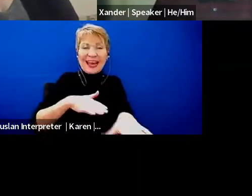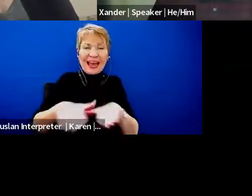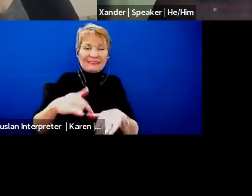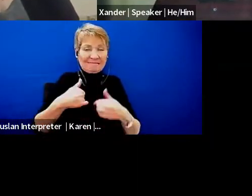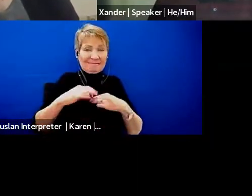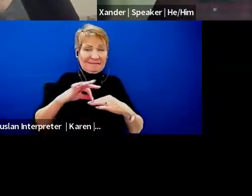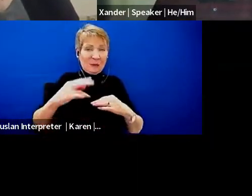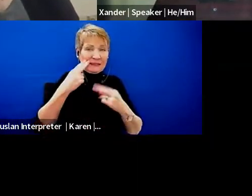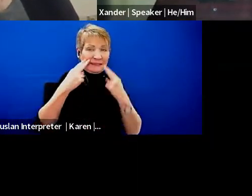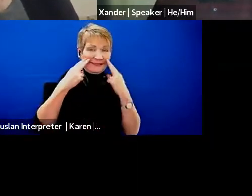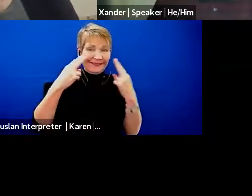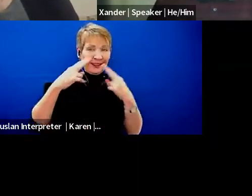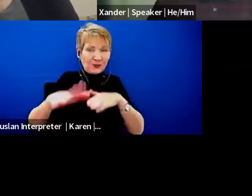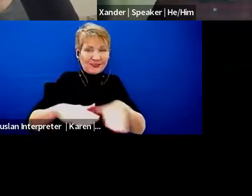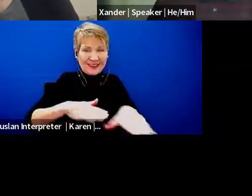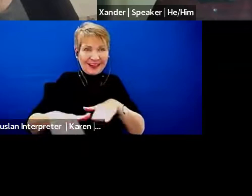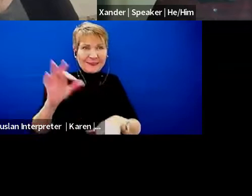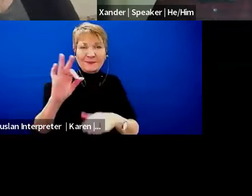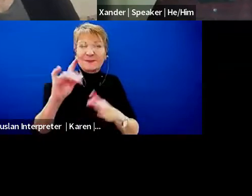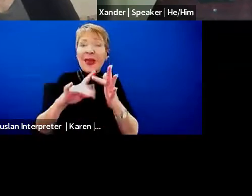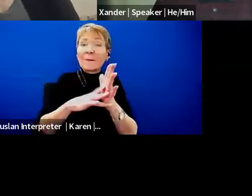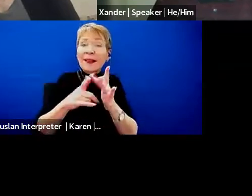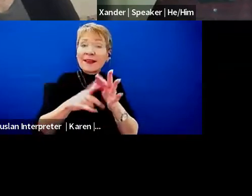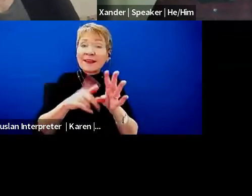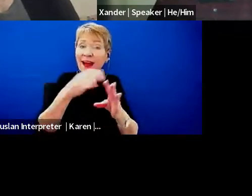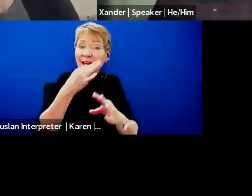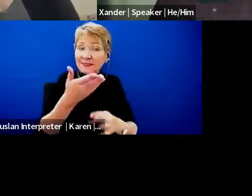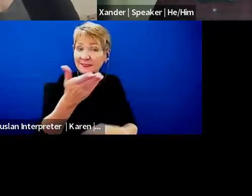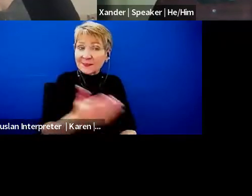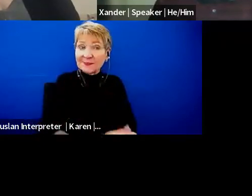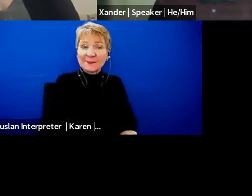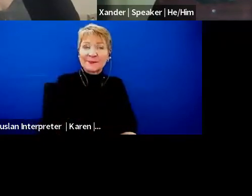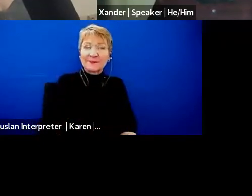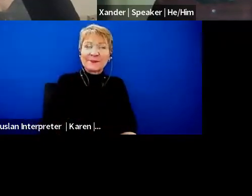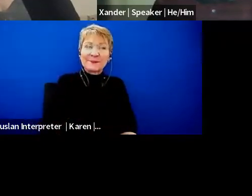for me either. Emily, can I get you to go next, please?